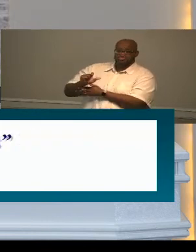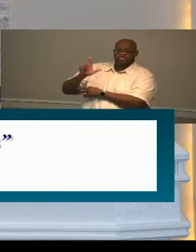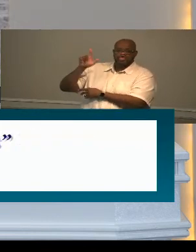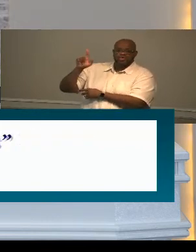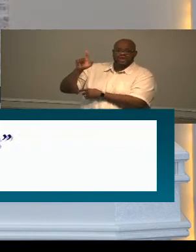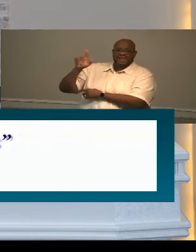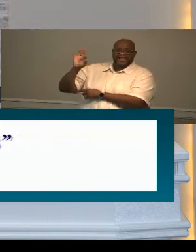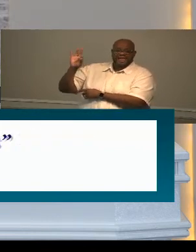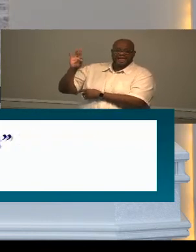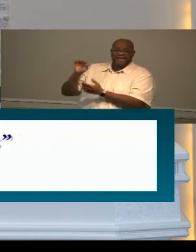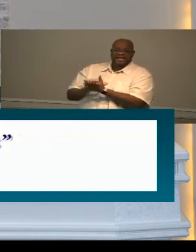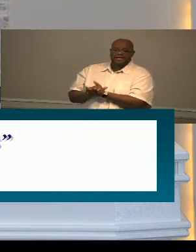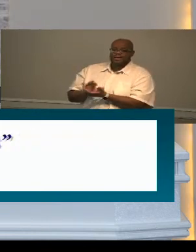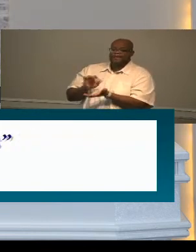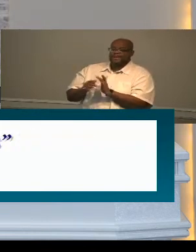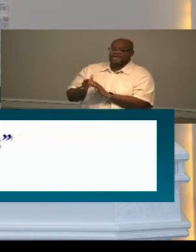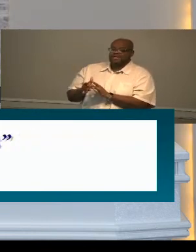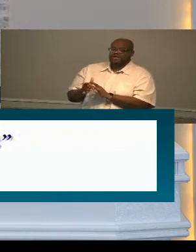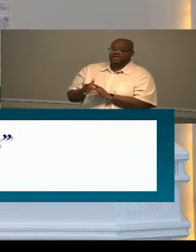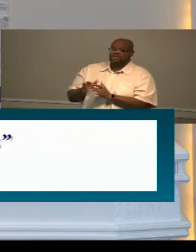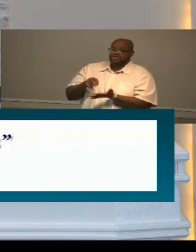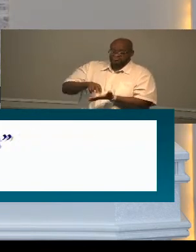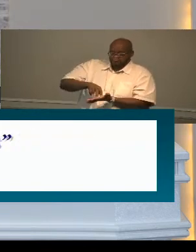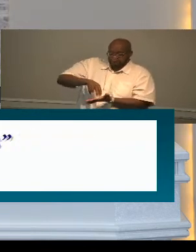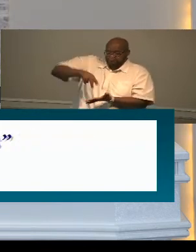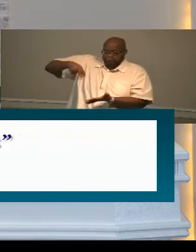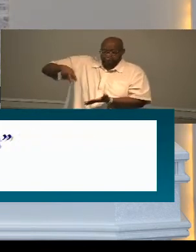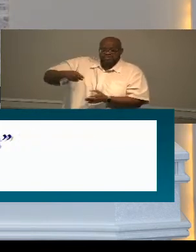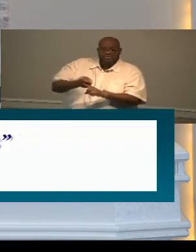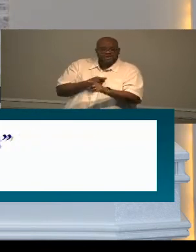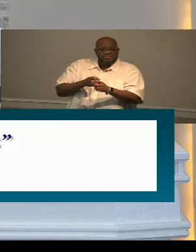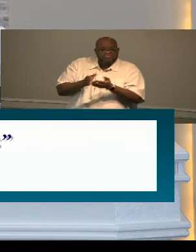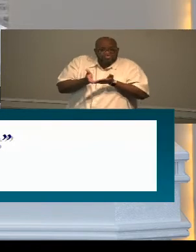Peter got out of the ship.